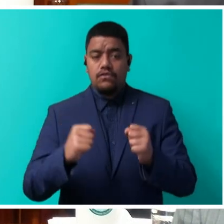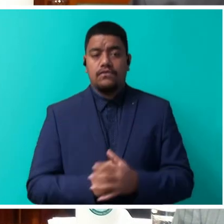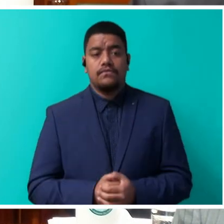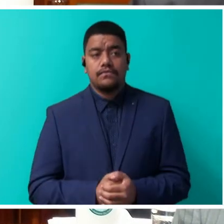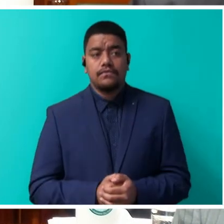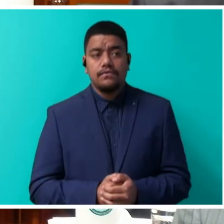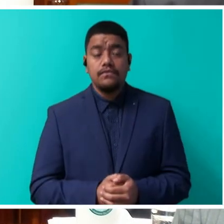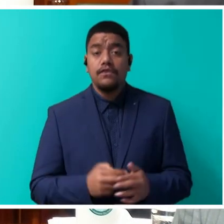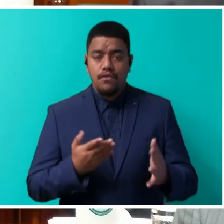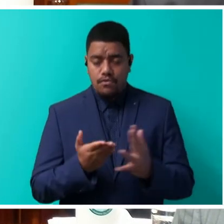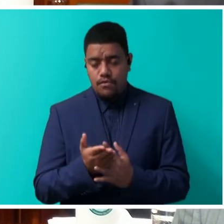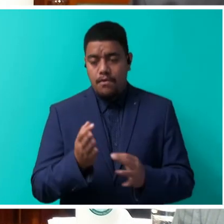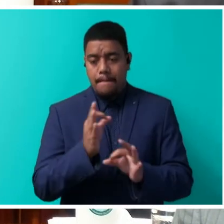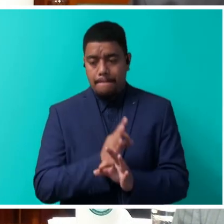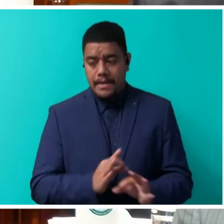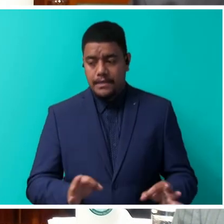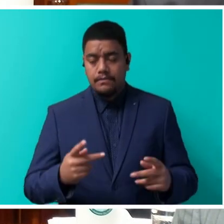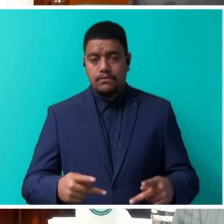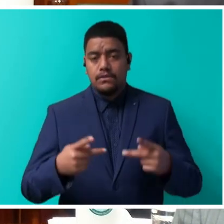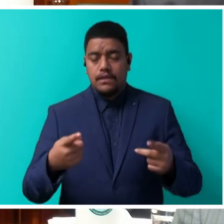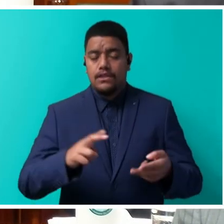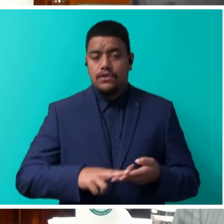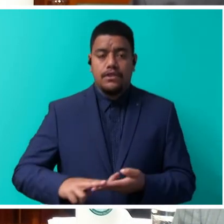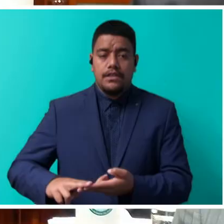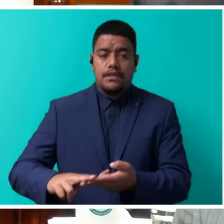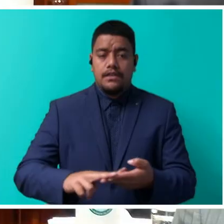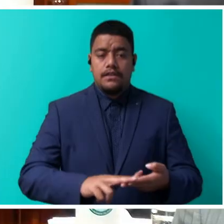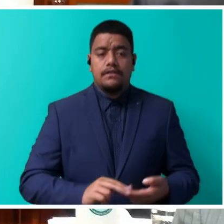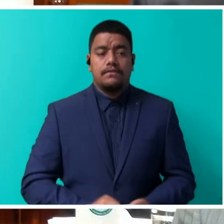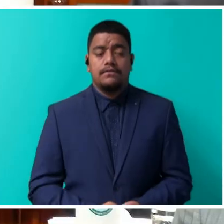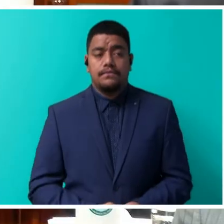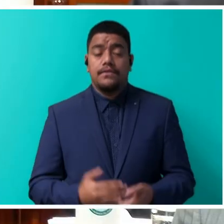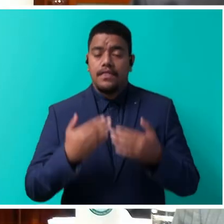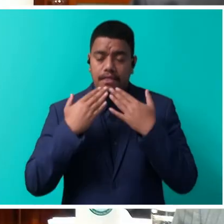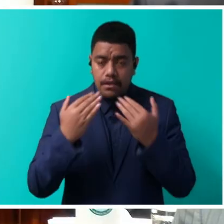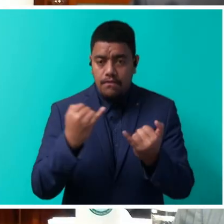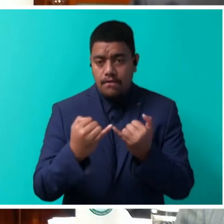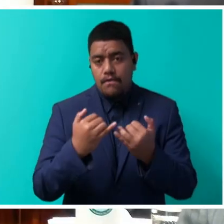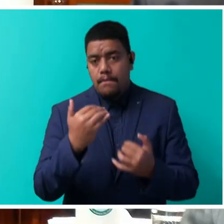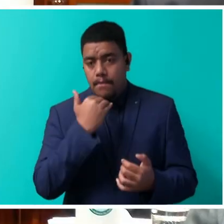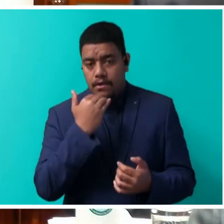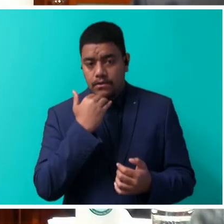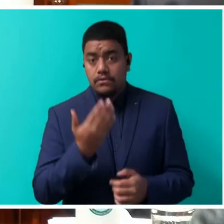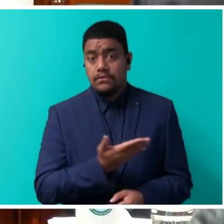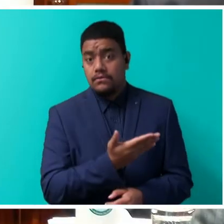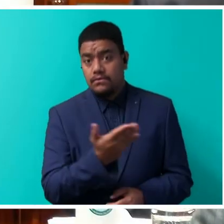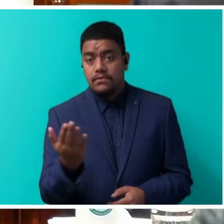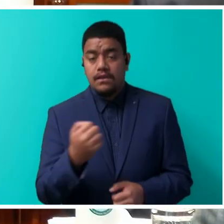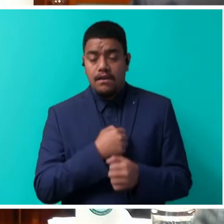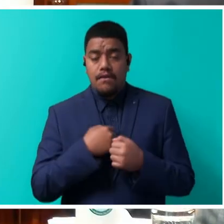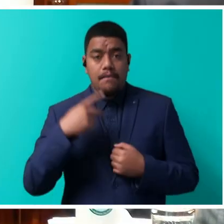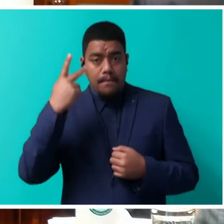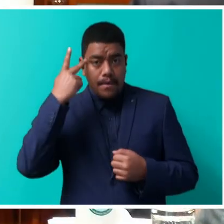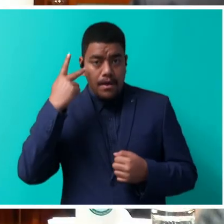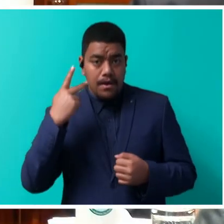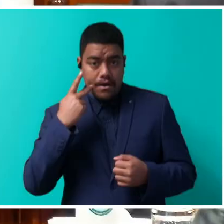through peace, progress, and unity. Thank you very much